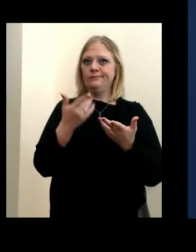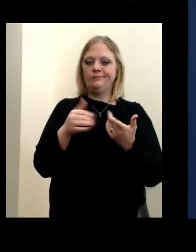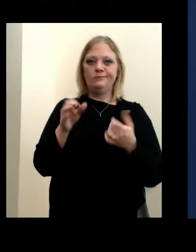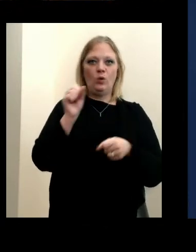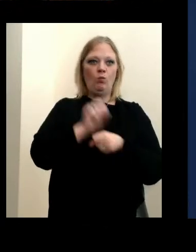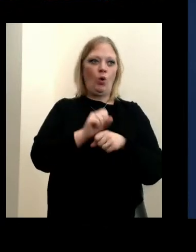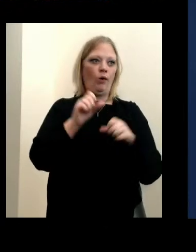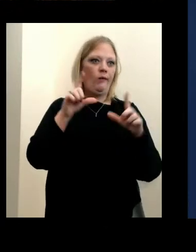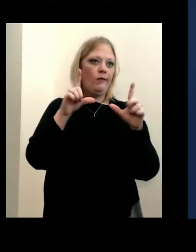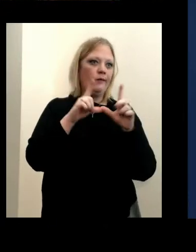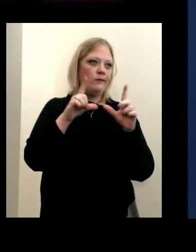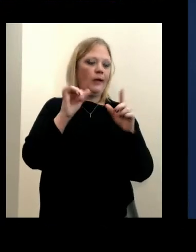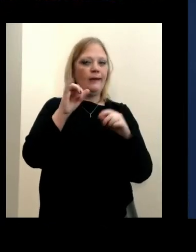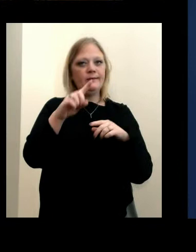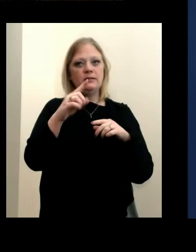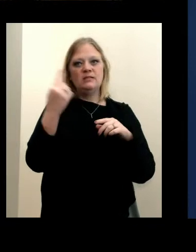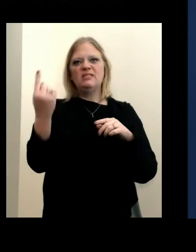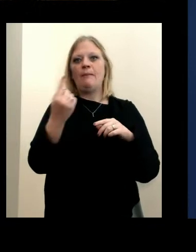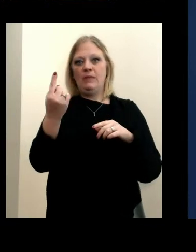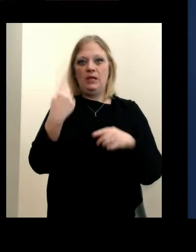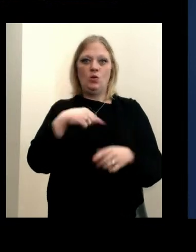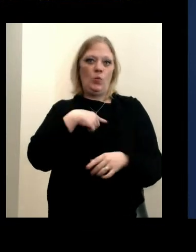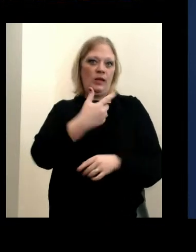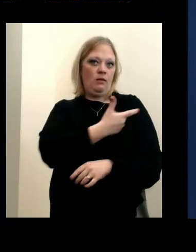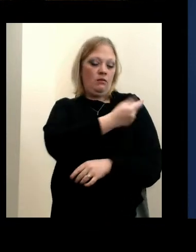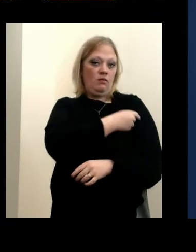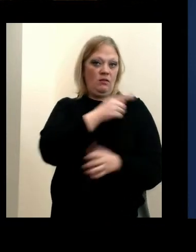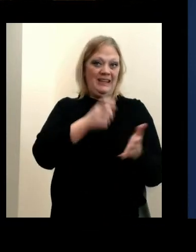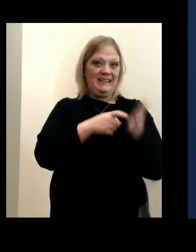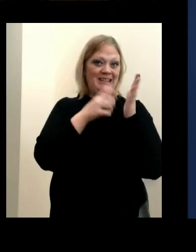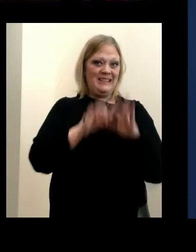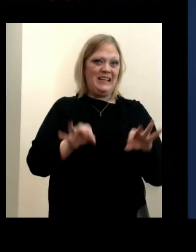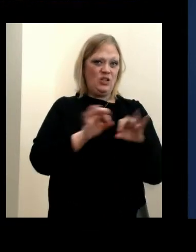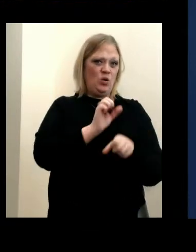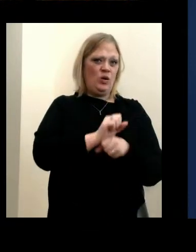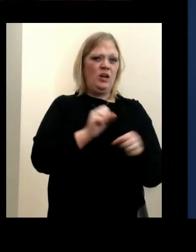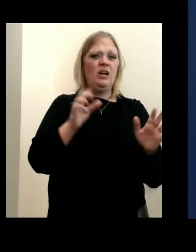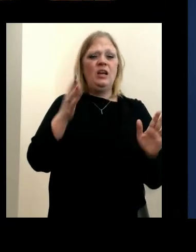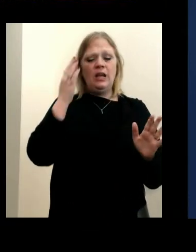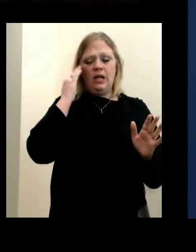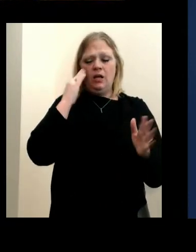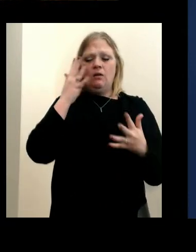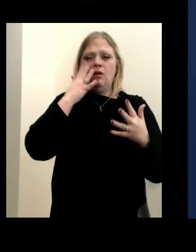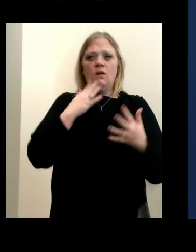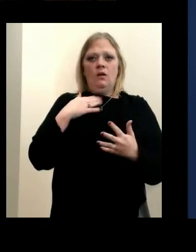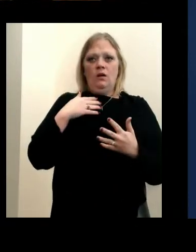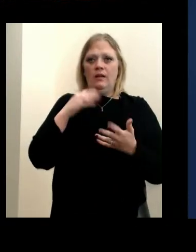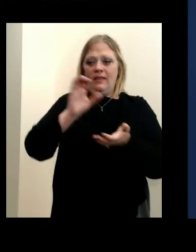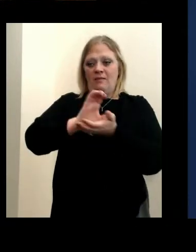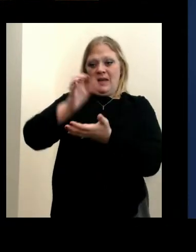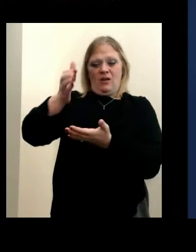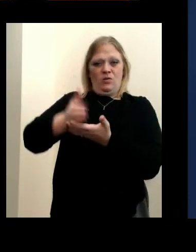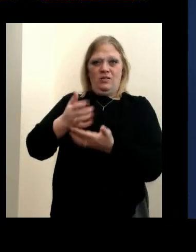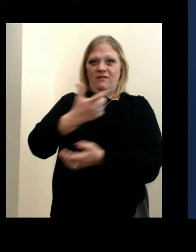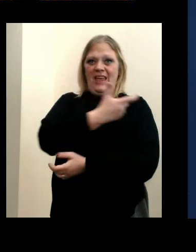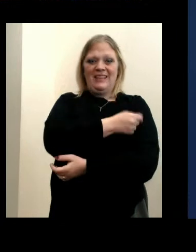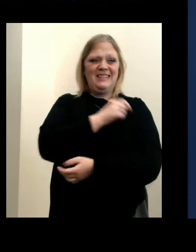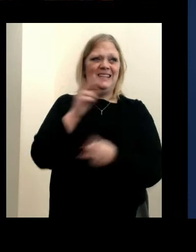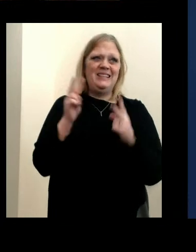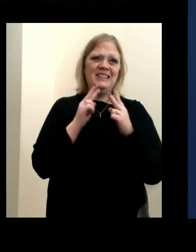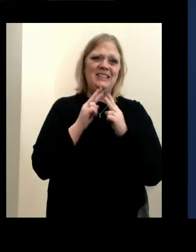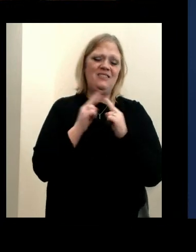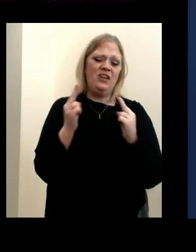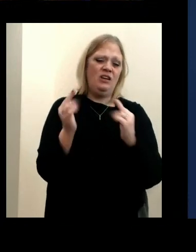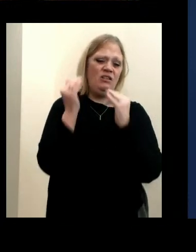to essential workers. And remember, unfortunately, the supply of vaccine is very, very limited, so we